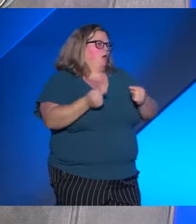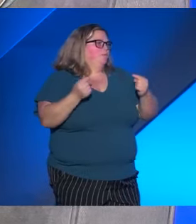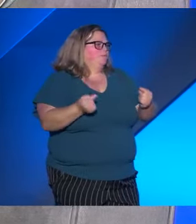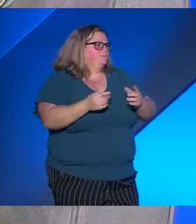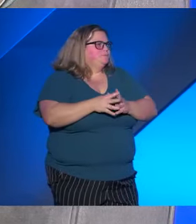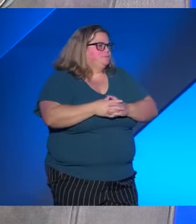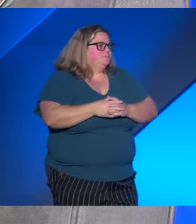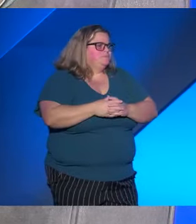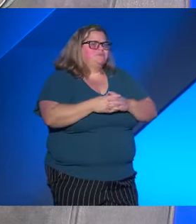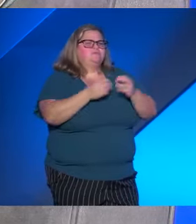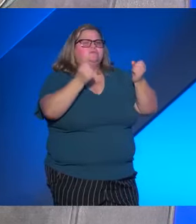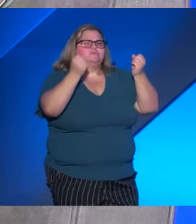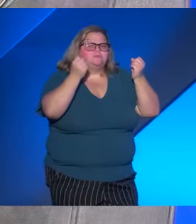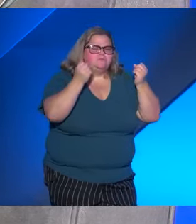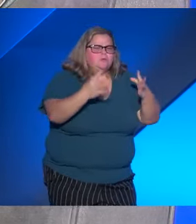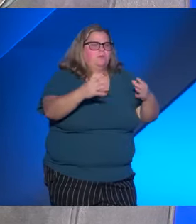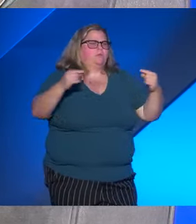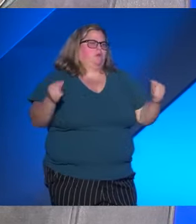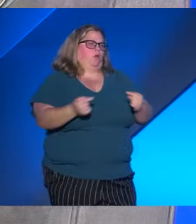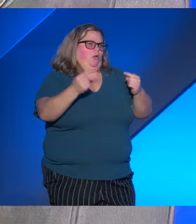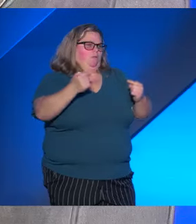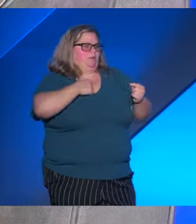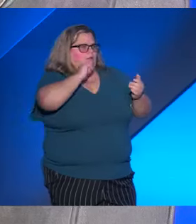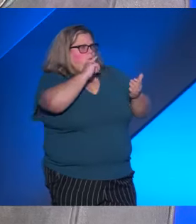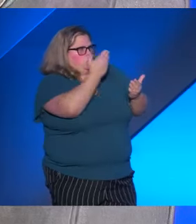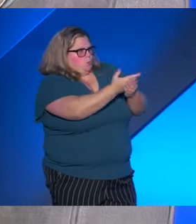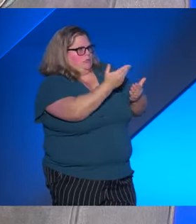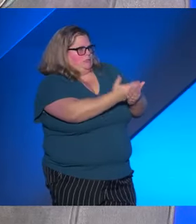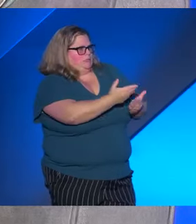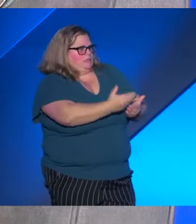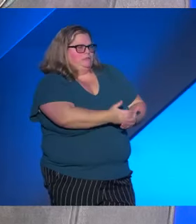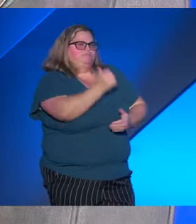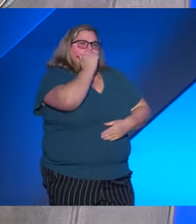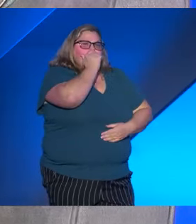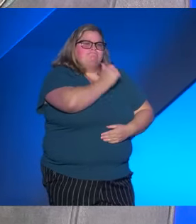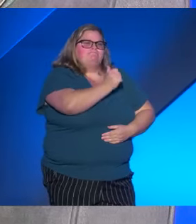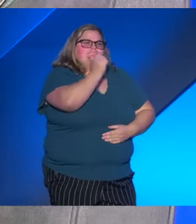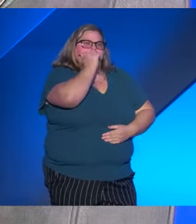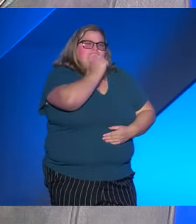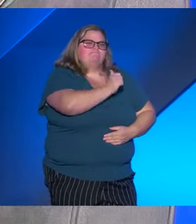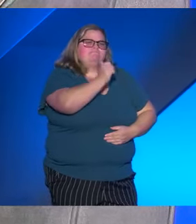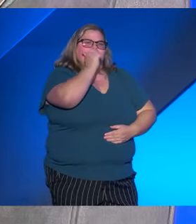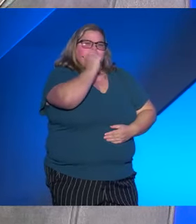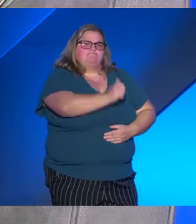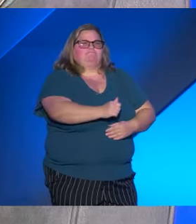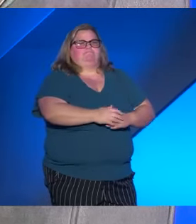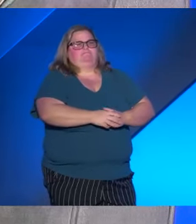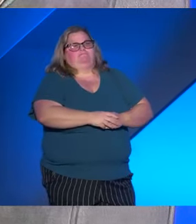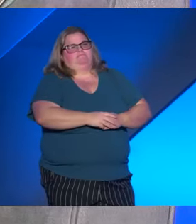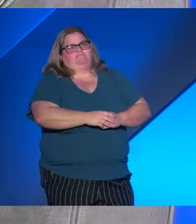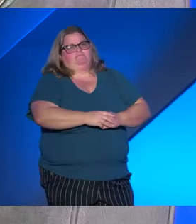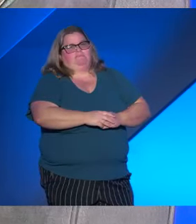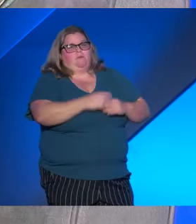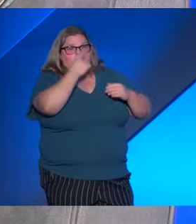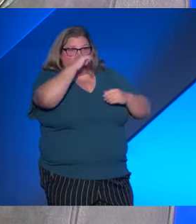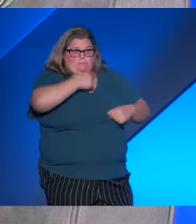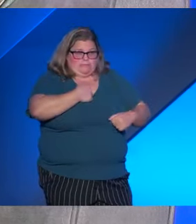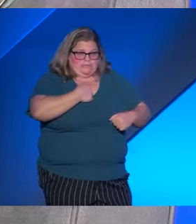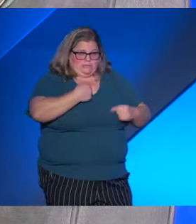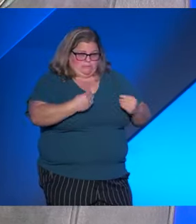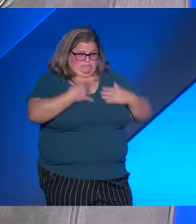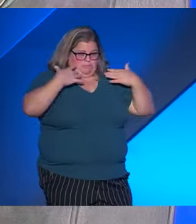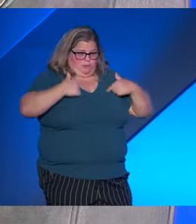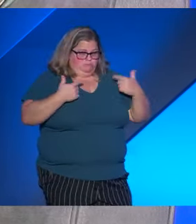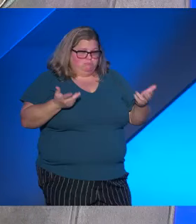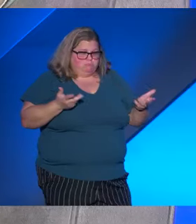so much harm that I witness on a daily basis. And for me, what inspires me